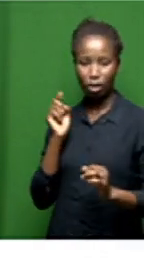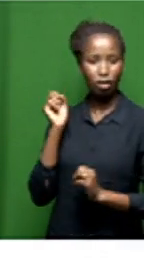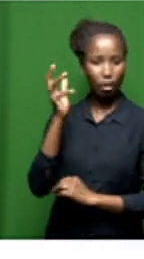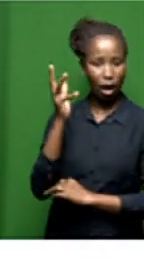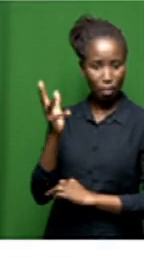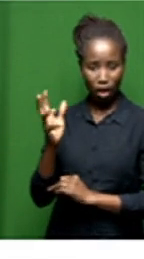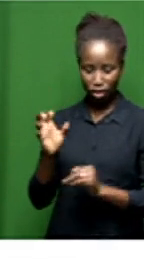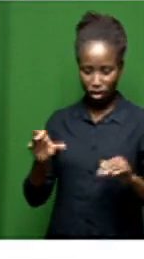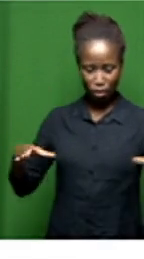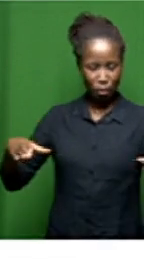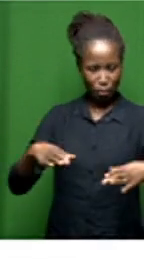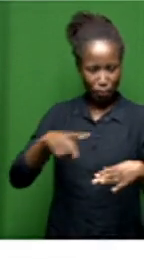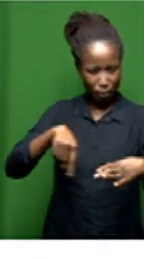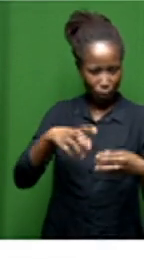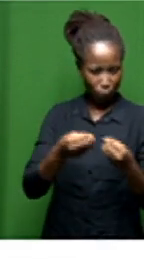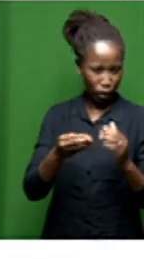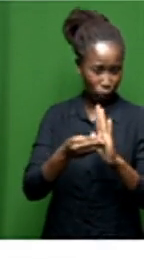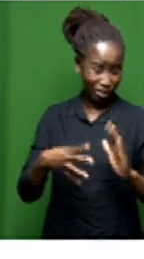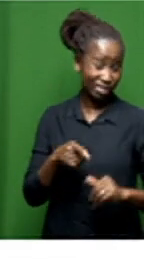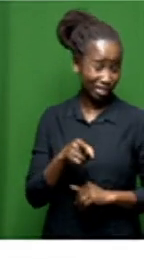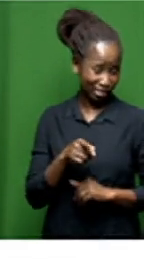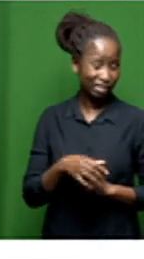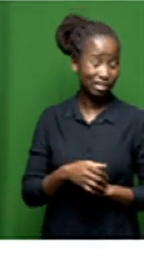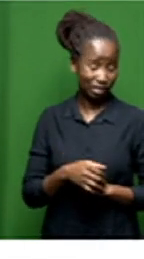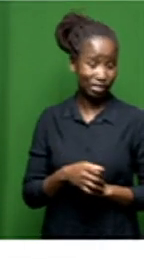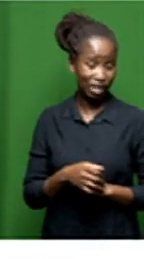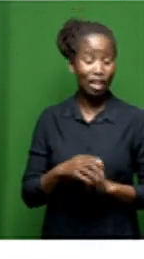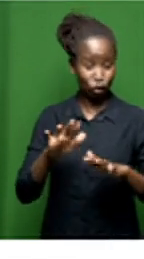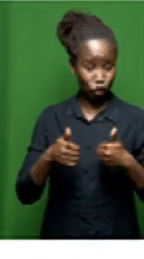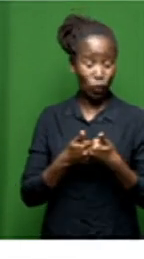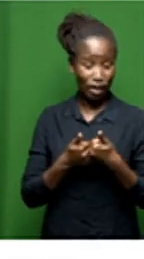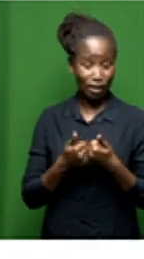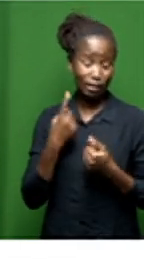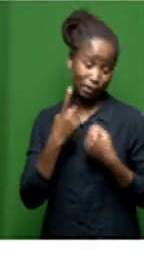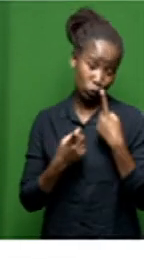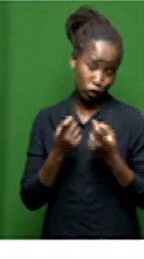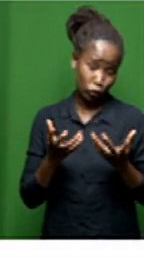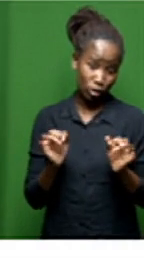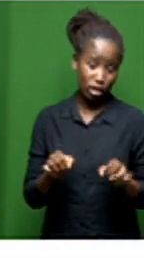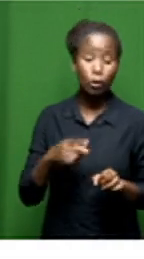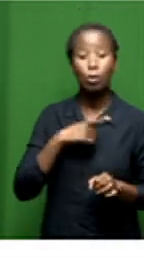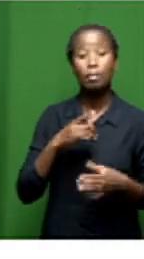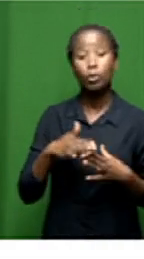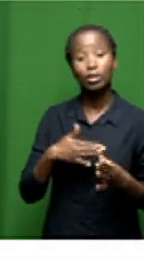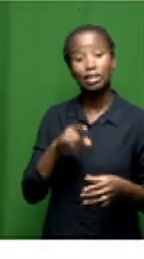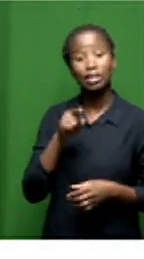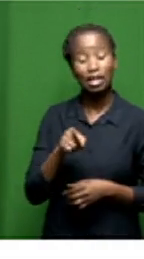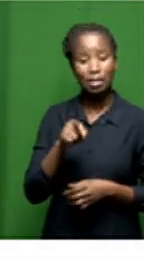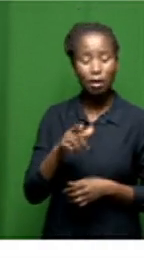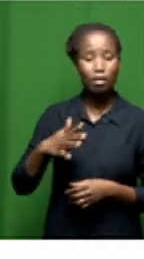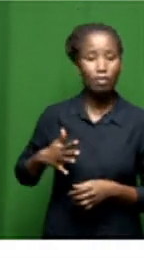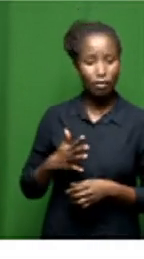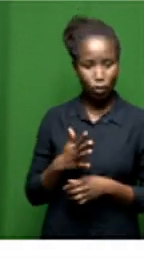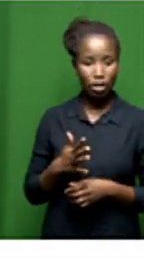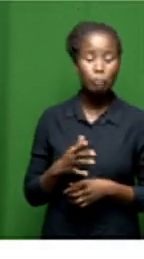about. And I think that these challenging questions, and when the science has started now clarifying and clearing that